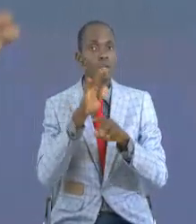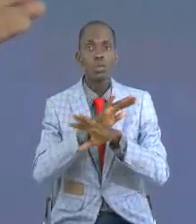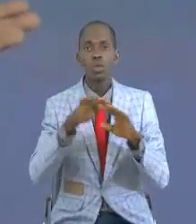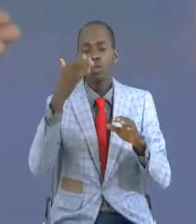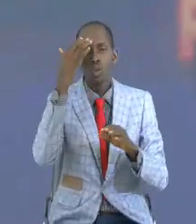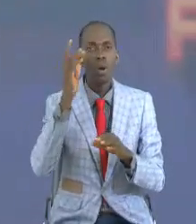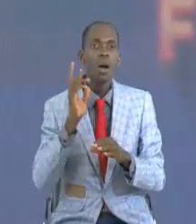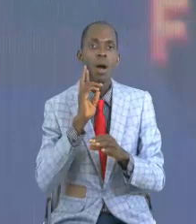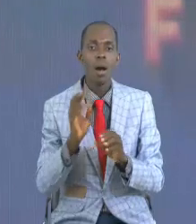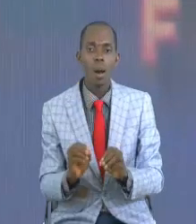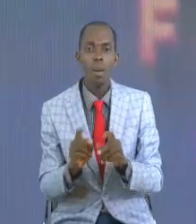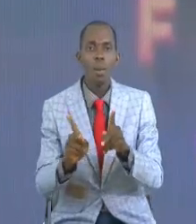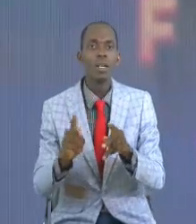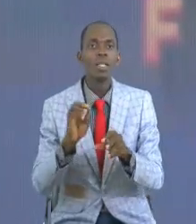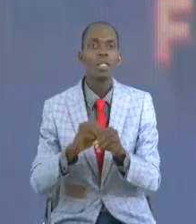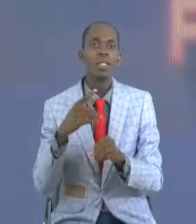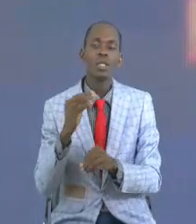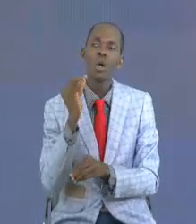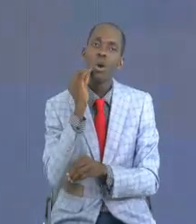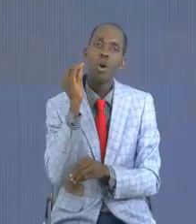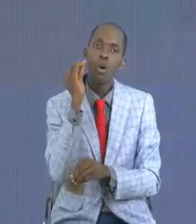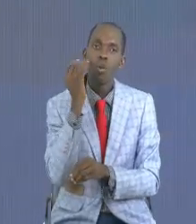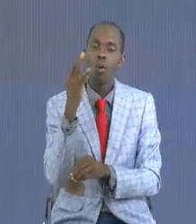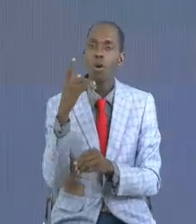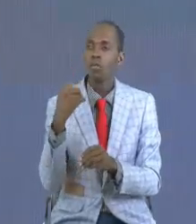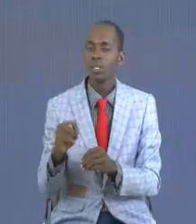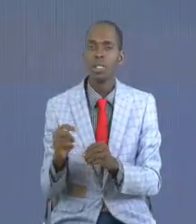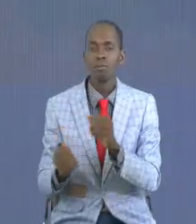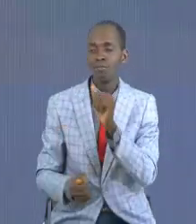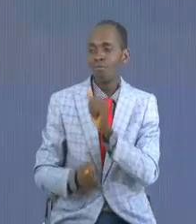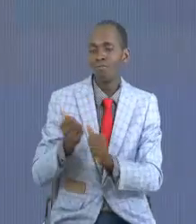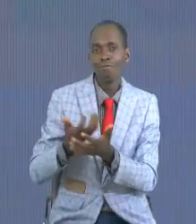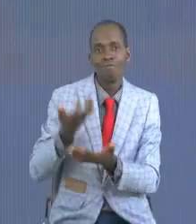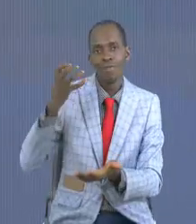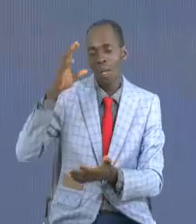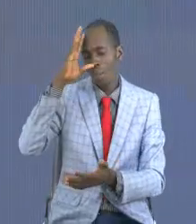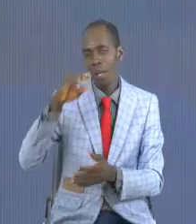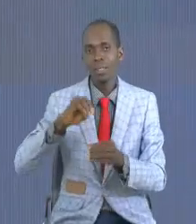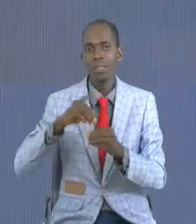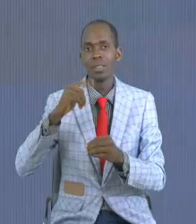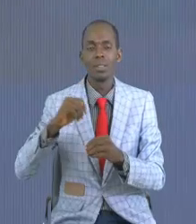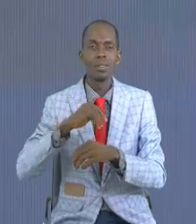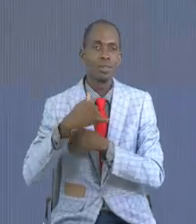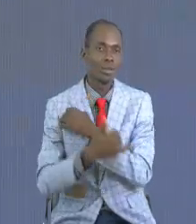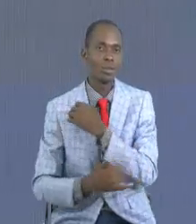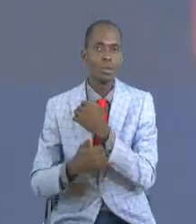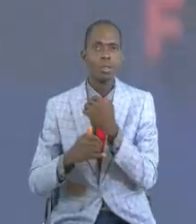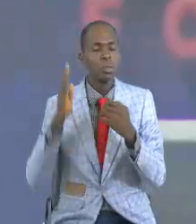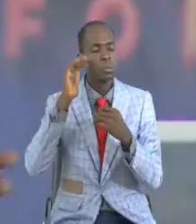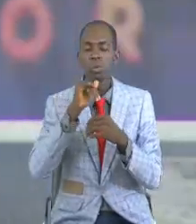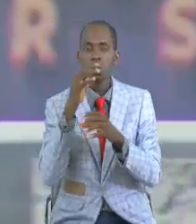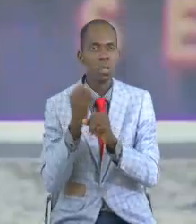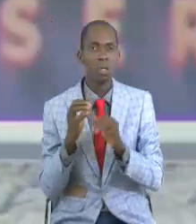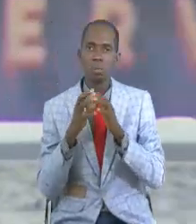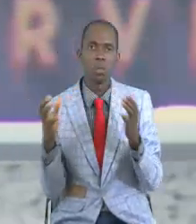in the home of the richest man in the nation. She'll not get much. when you are